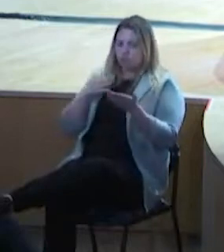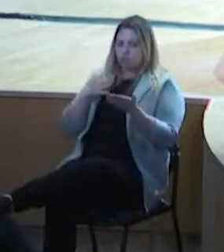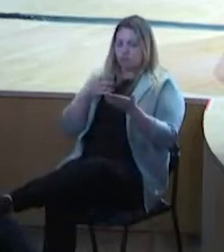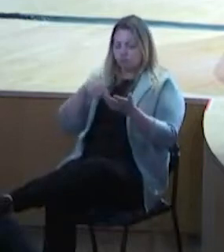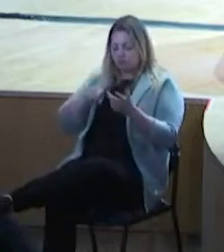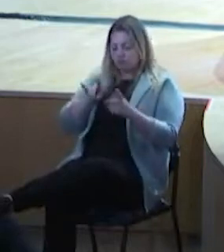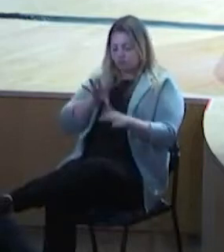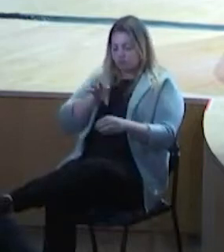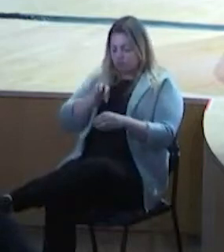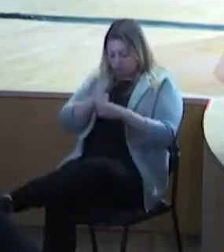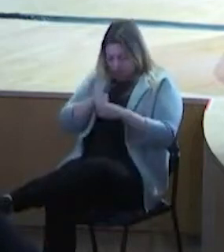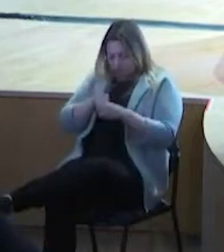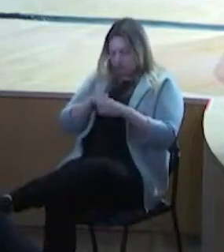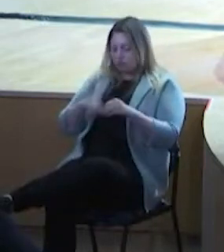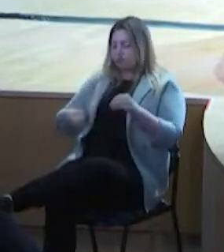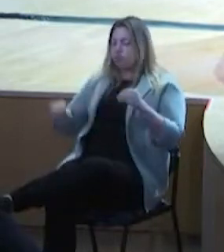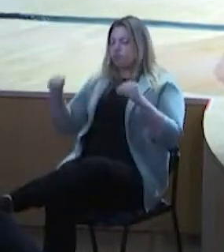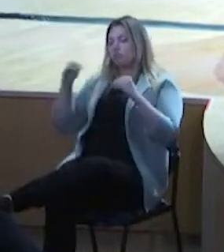more,